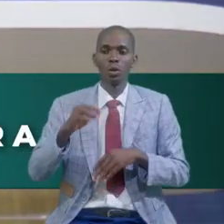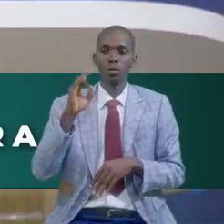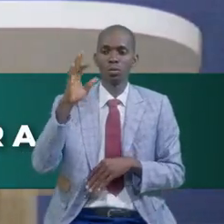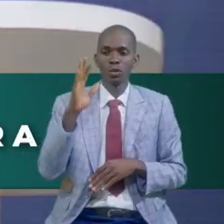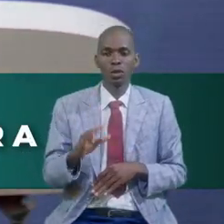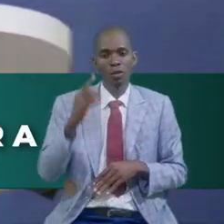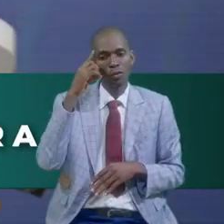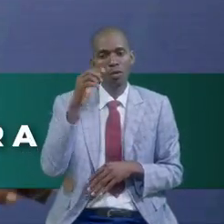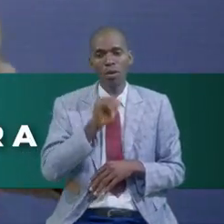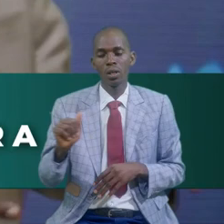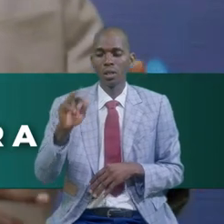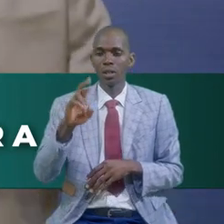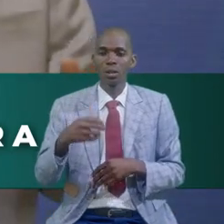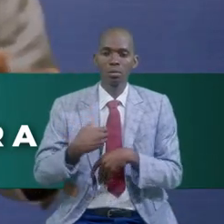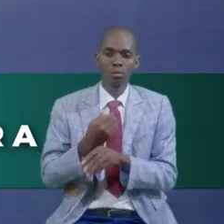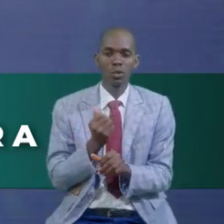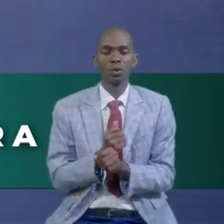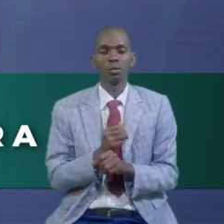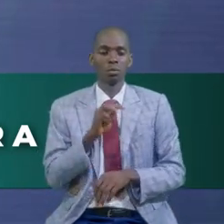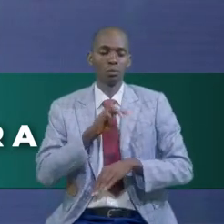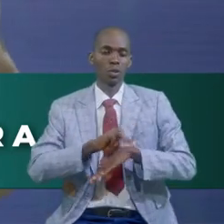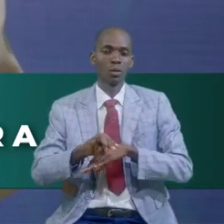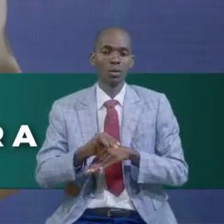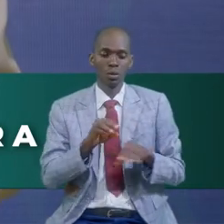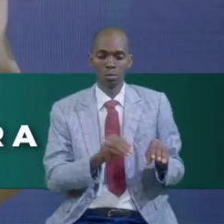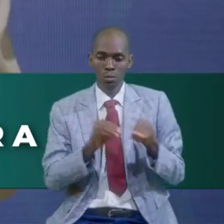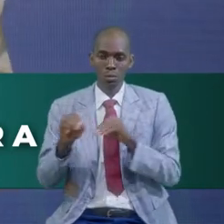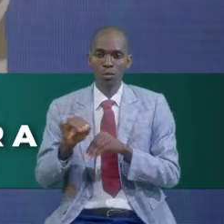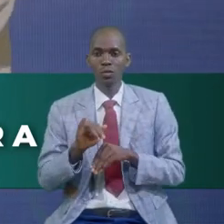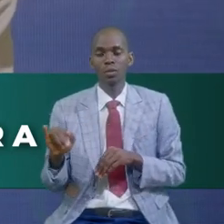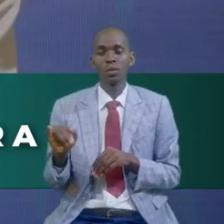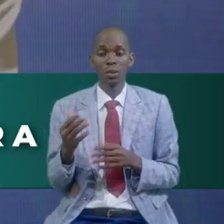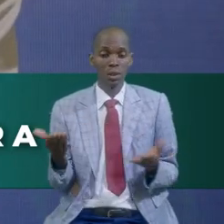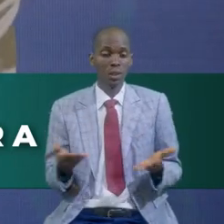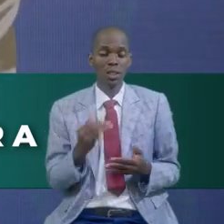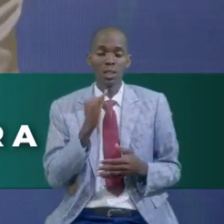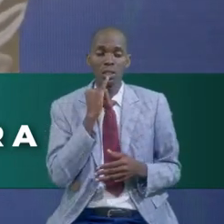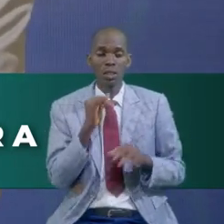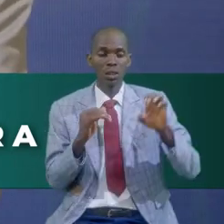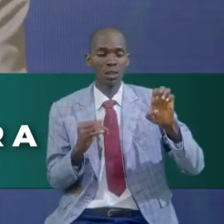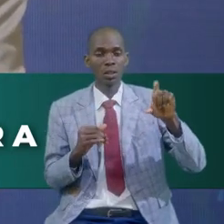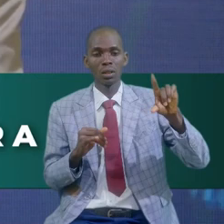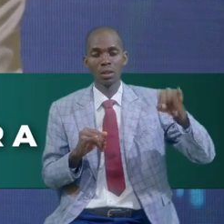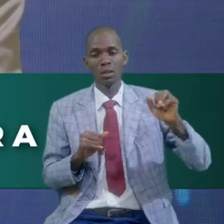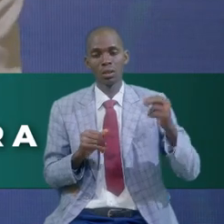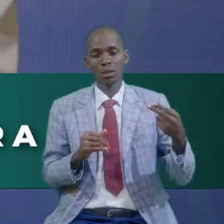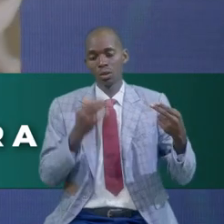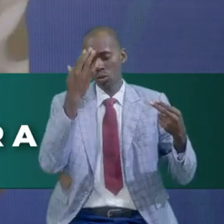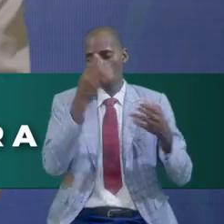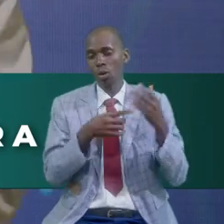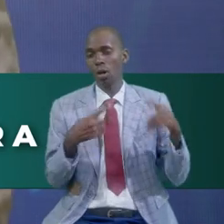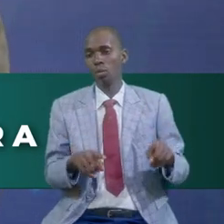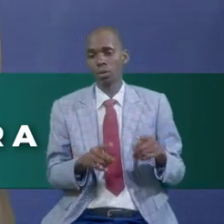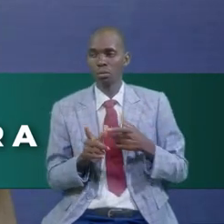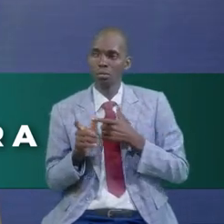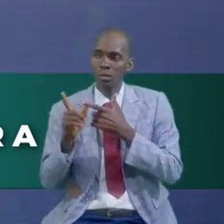reproductive ministry. Repositioning. Here is Elijah. We know what happened to him. He ran. He shouldn't